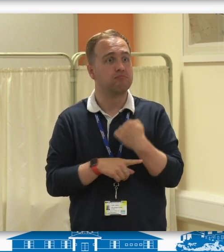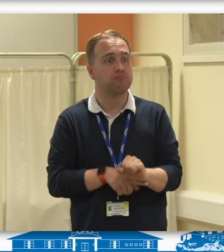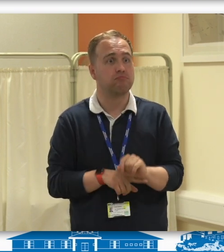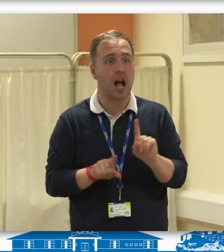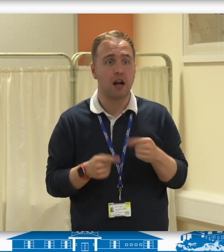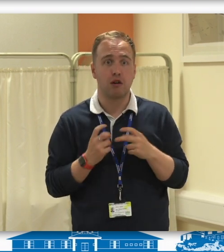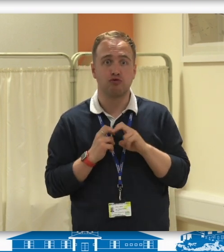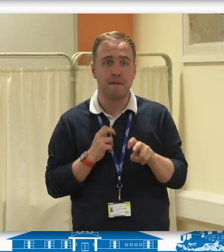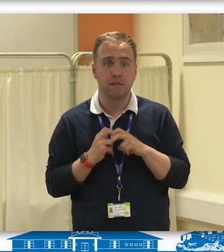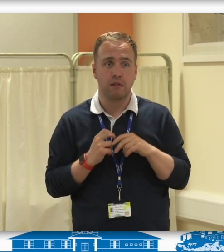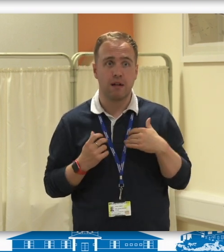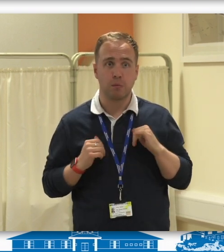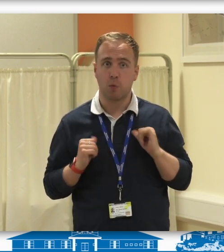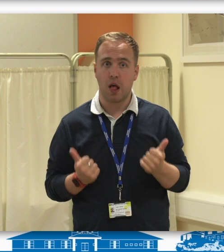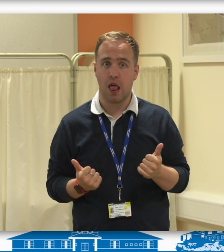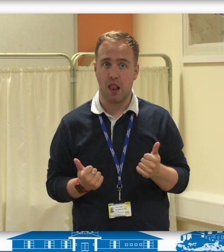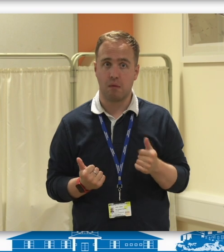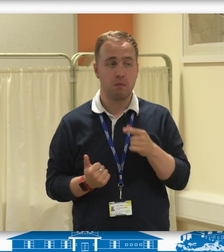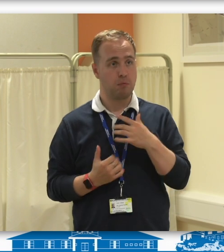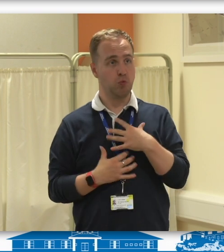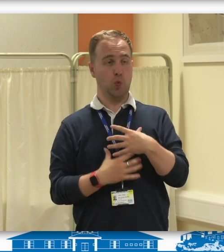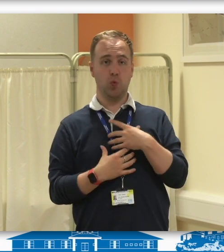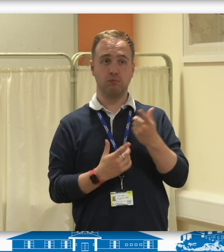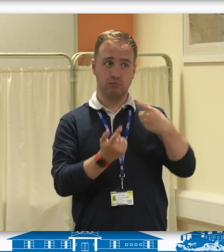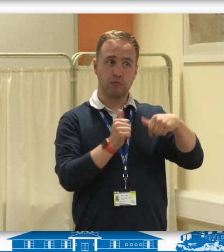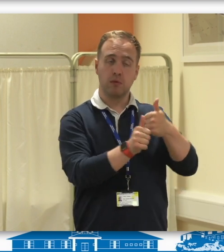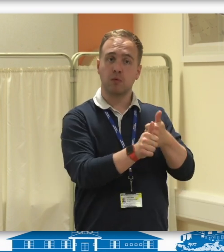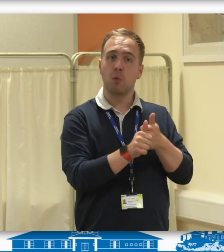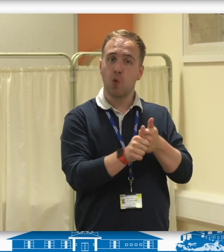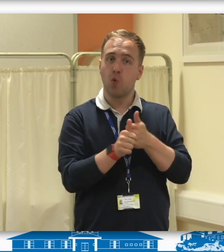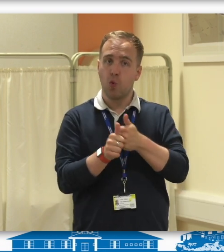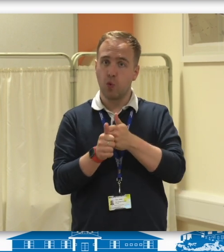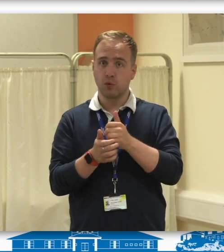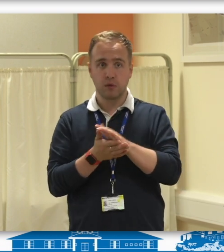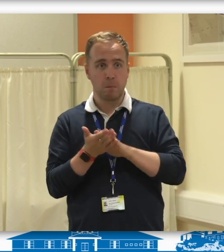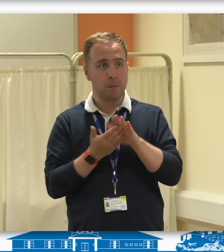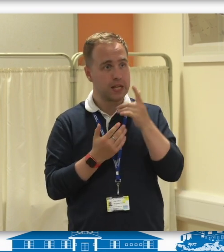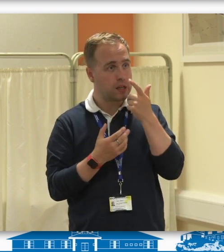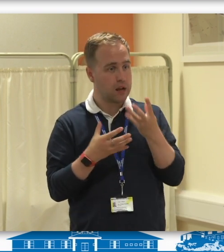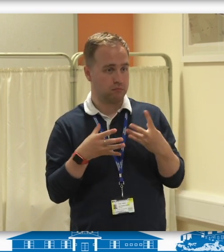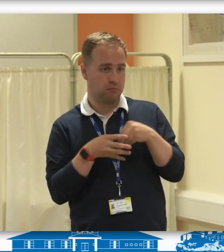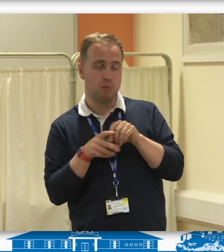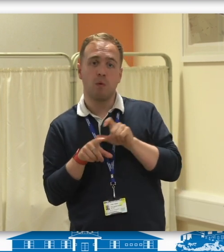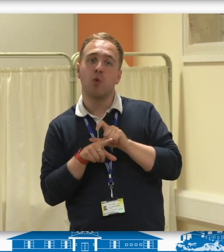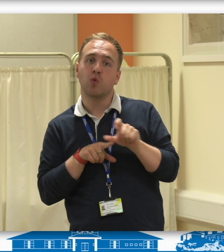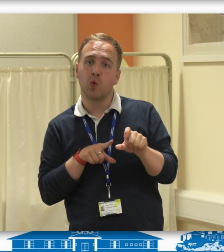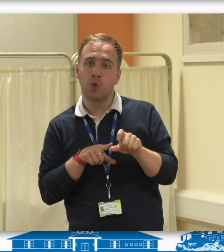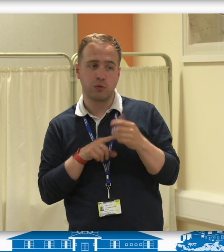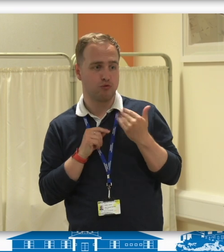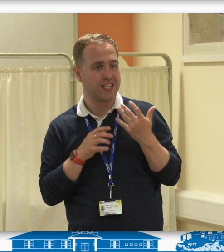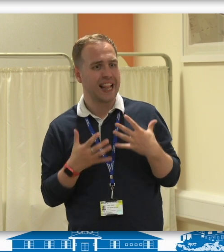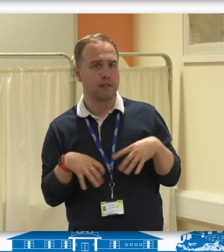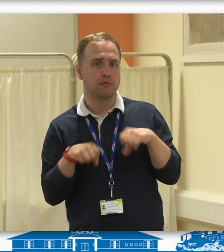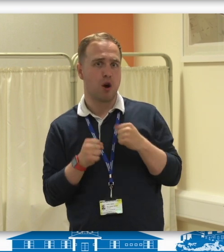enough. And surprisingly, I'm supported. This has enabled me to enrol on a course. I've started running again, not